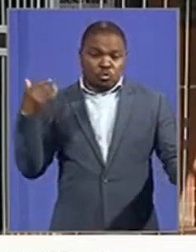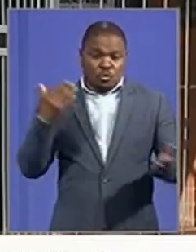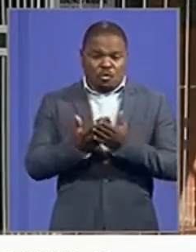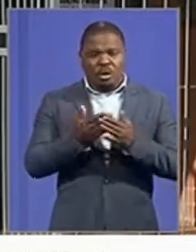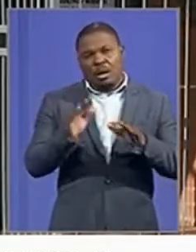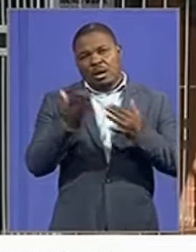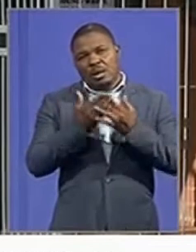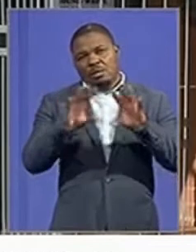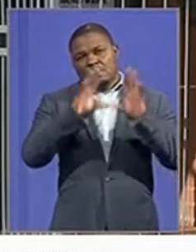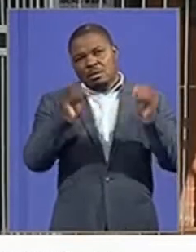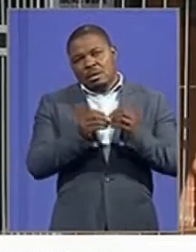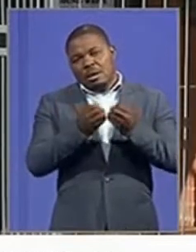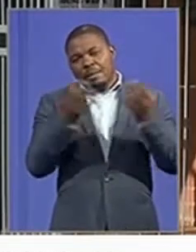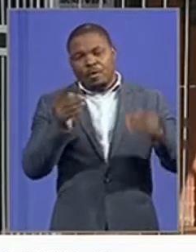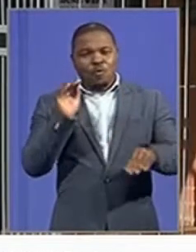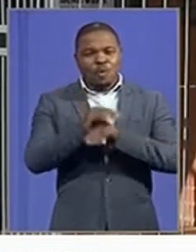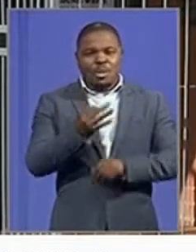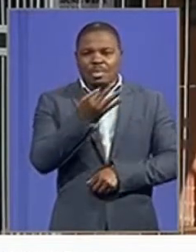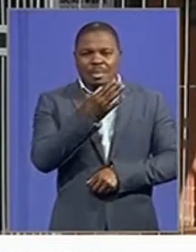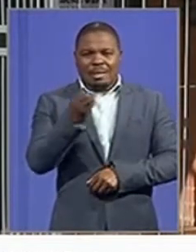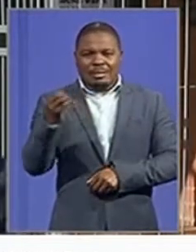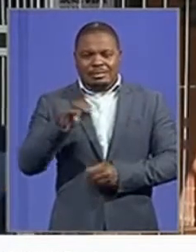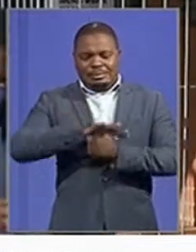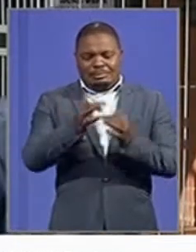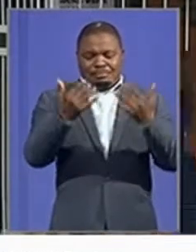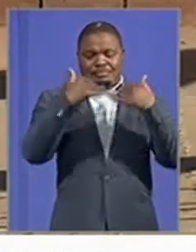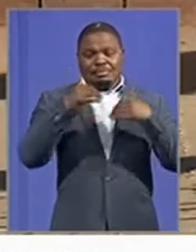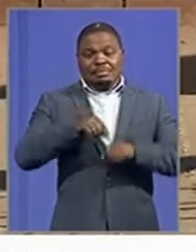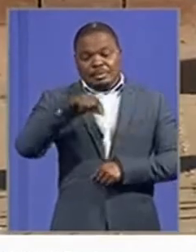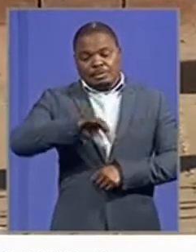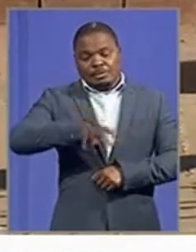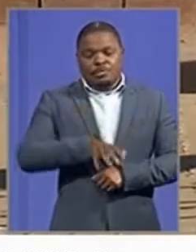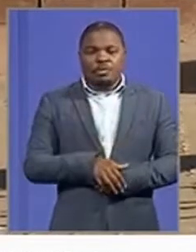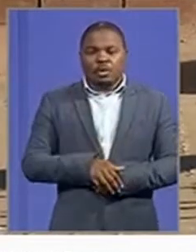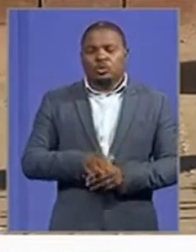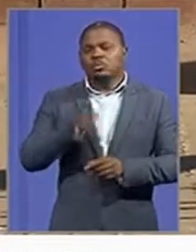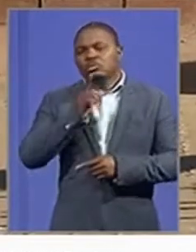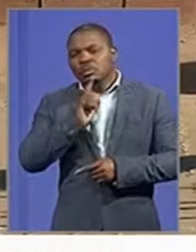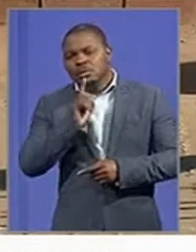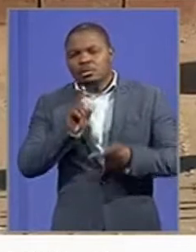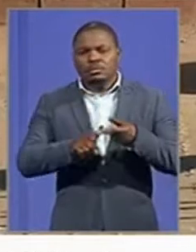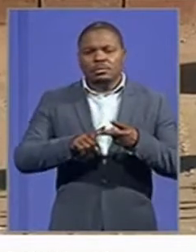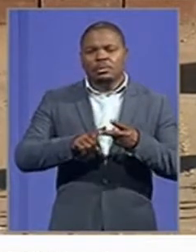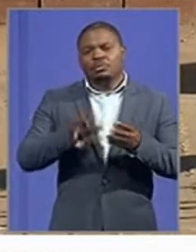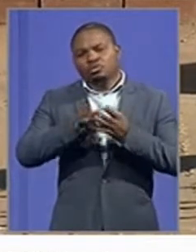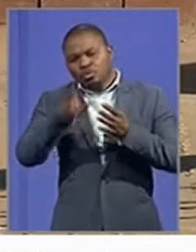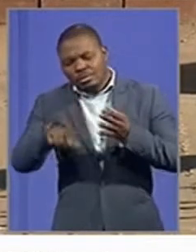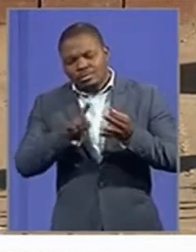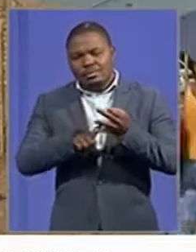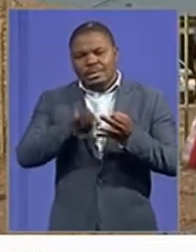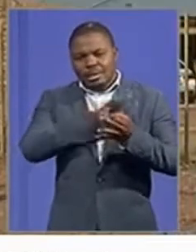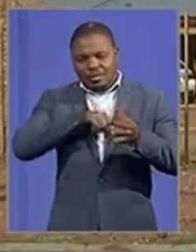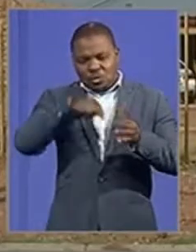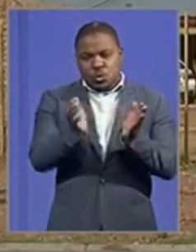tse di fetang 300 tse di mo dikolong tsa porofense. Ke barutabana, baithuti le badiredi ba dikolo ba e setseng e le